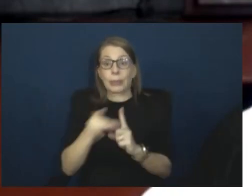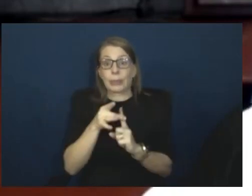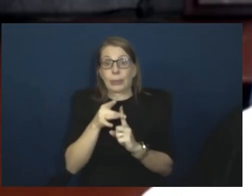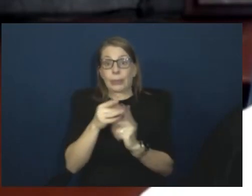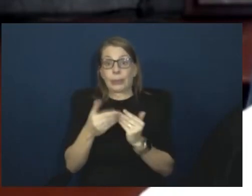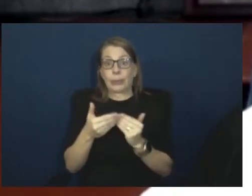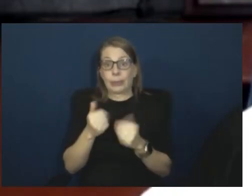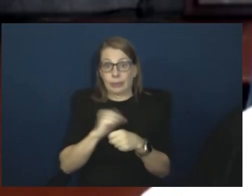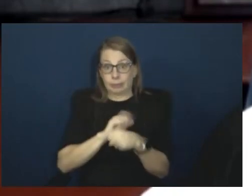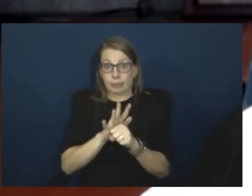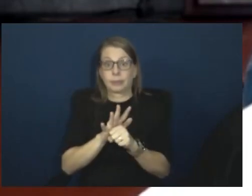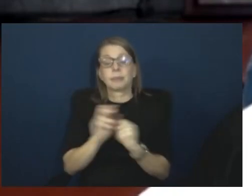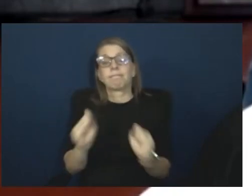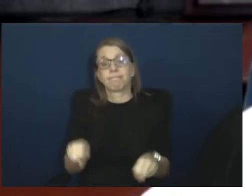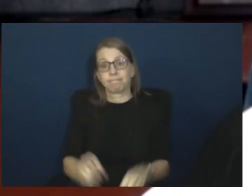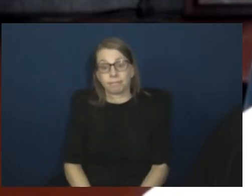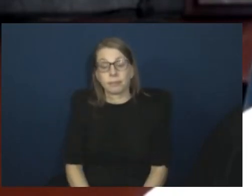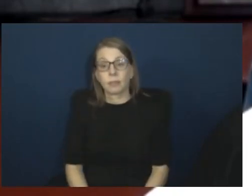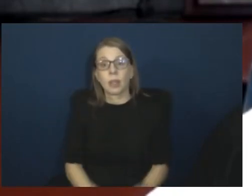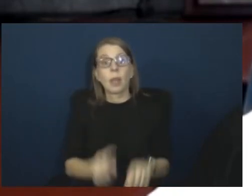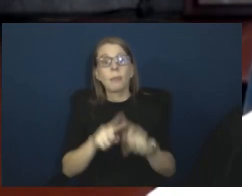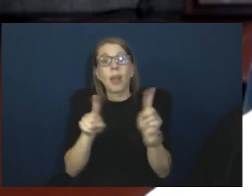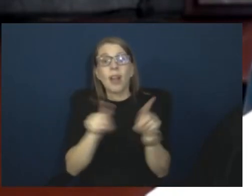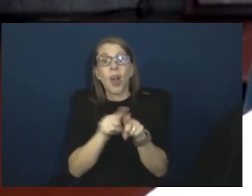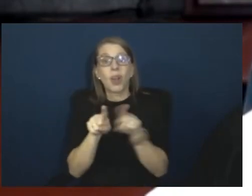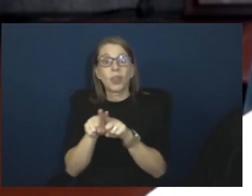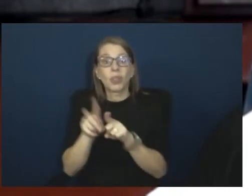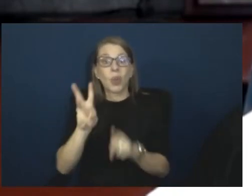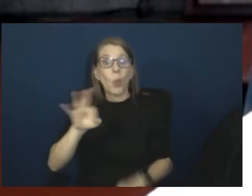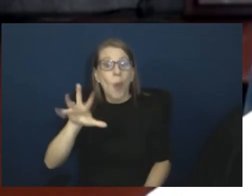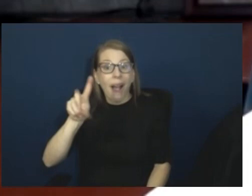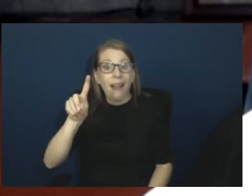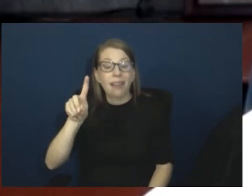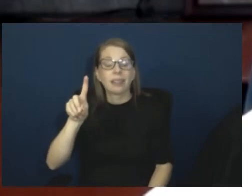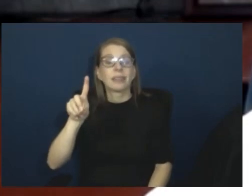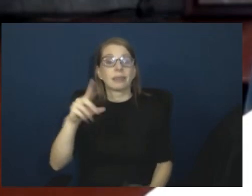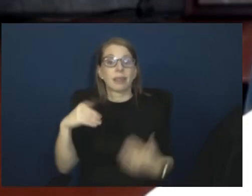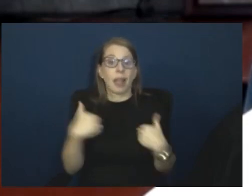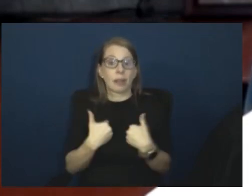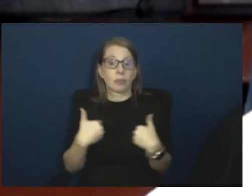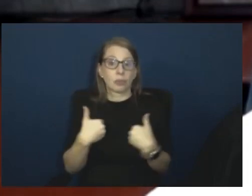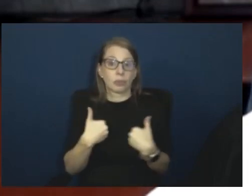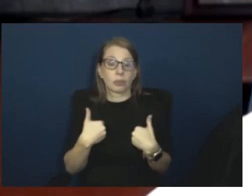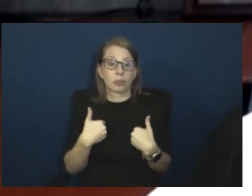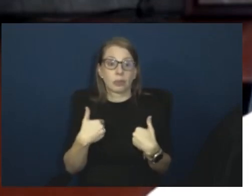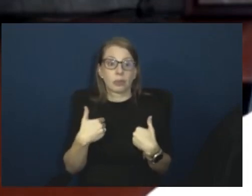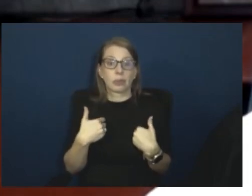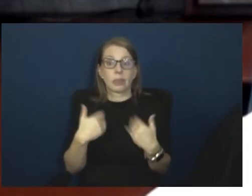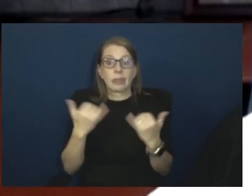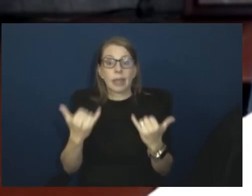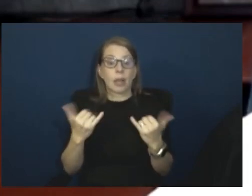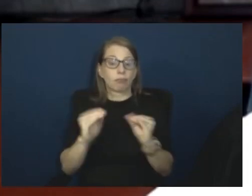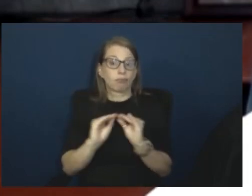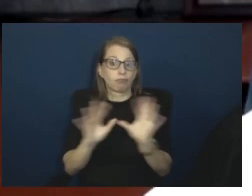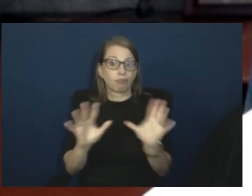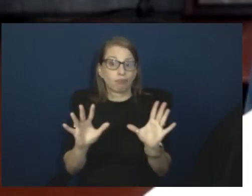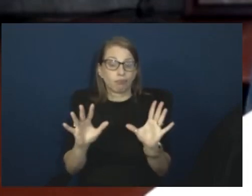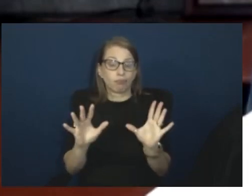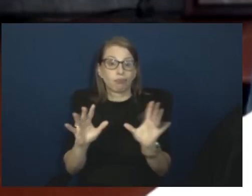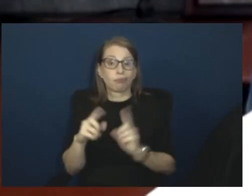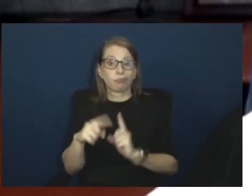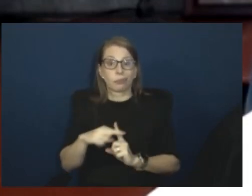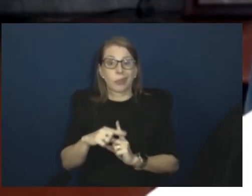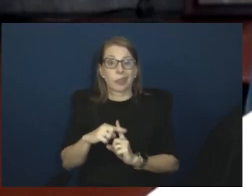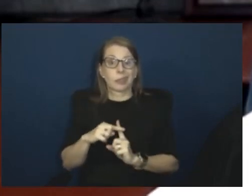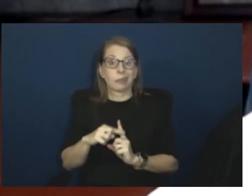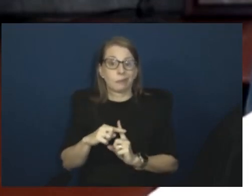to SARS-CoV-2, but also wild animals are now apparently seropositive